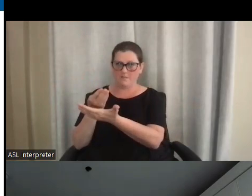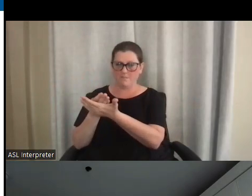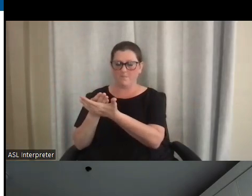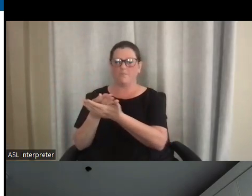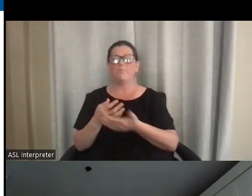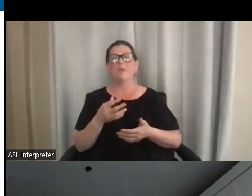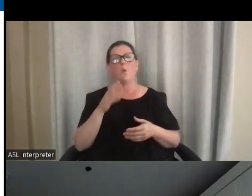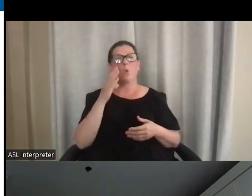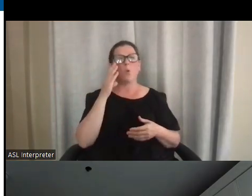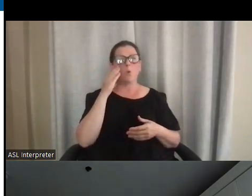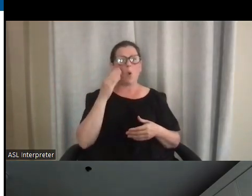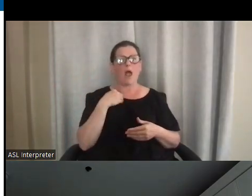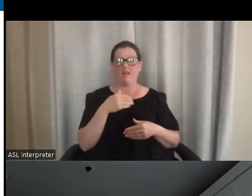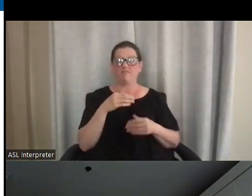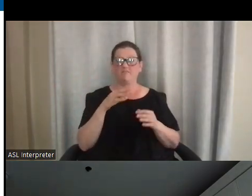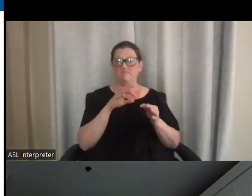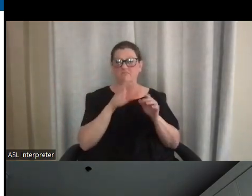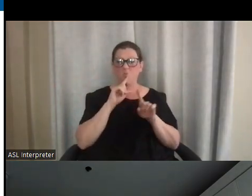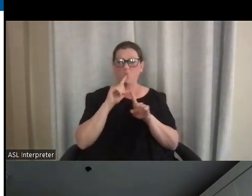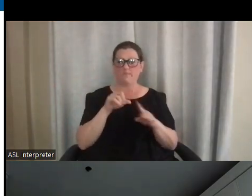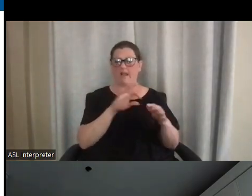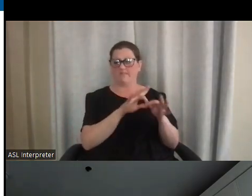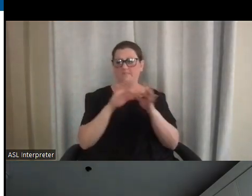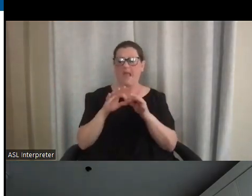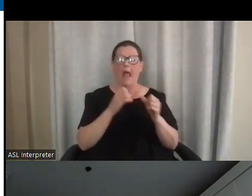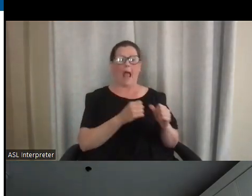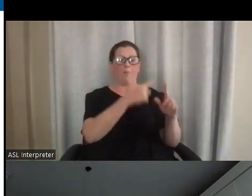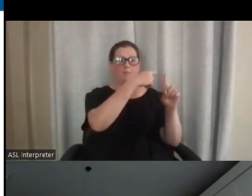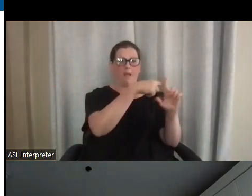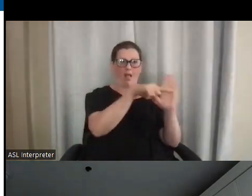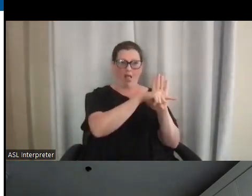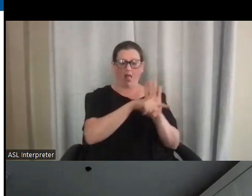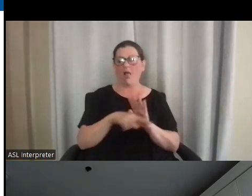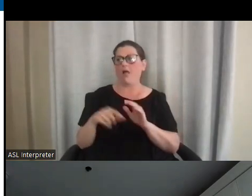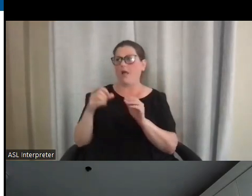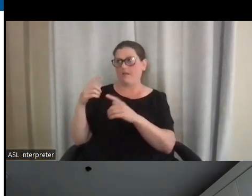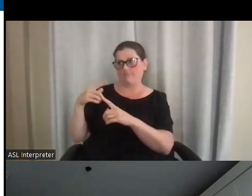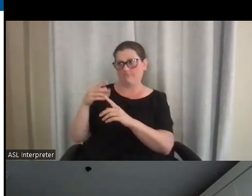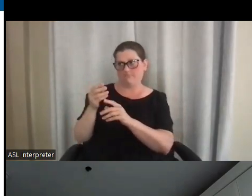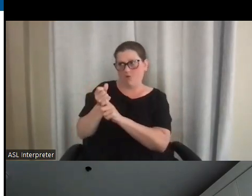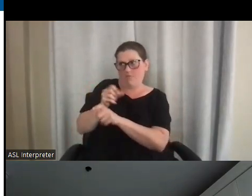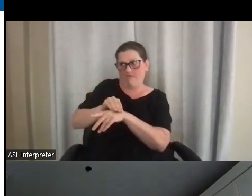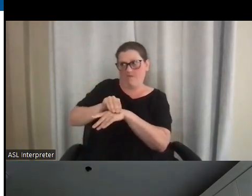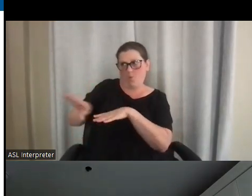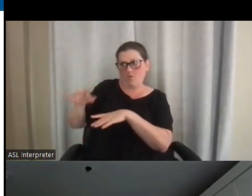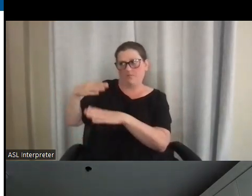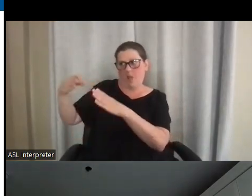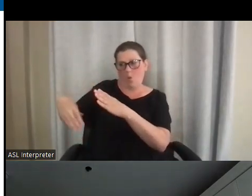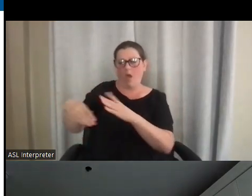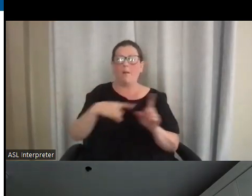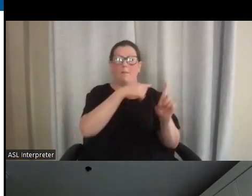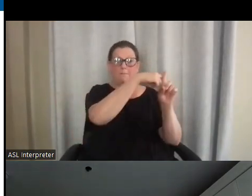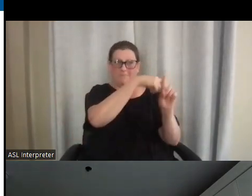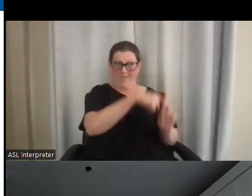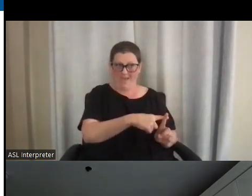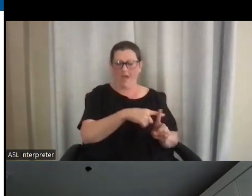is a dose-response relationship of the number of ACEs and PACEs and the outcomes. More ACEs increases the strength of the negative